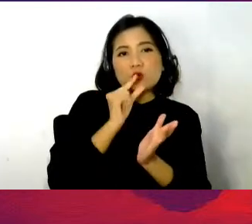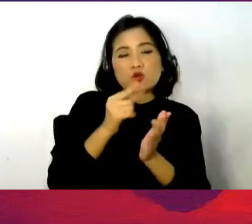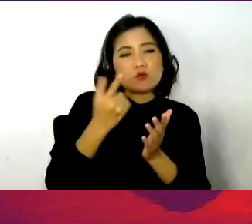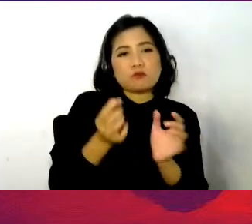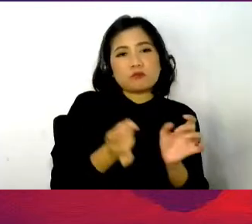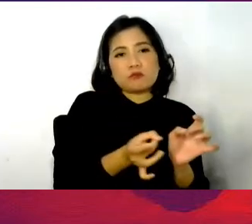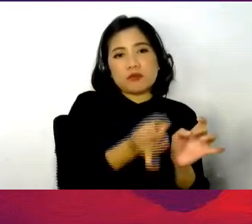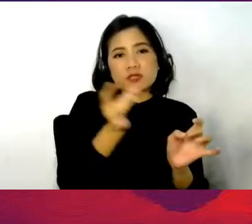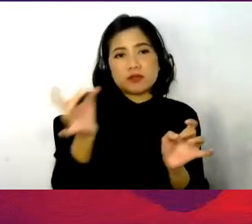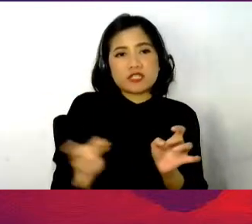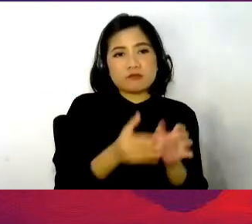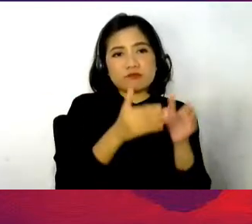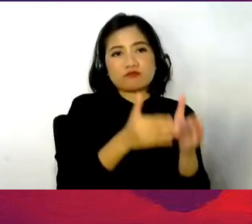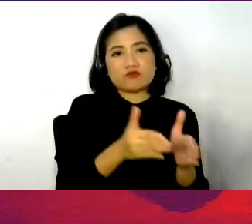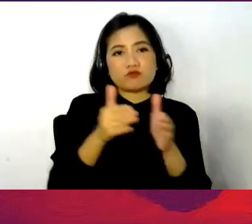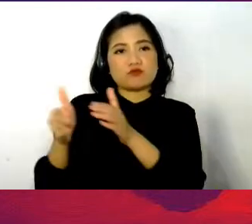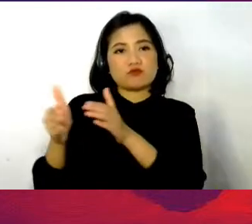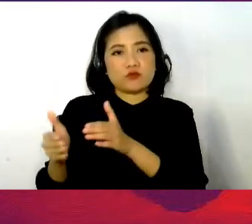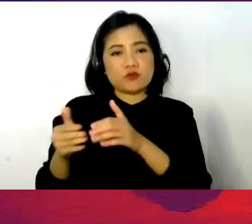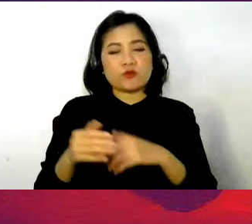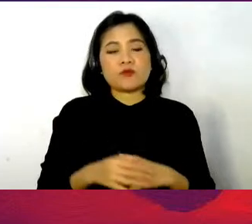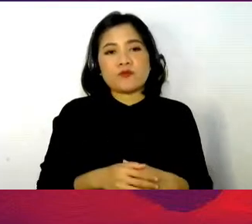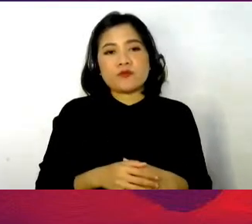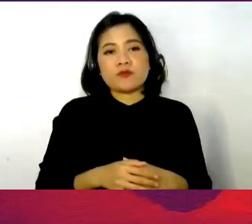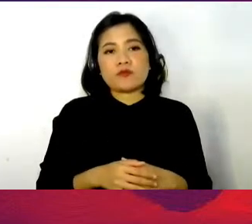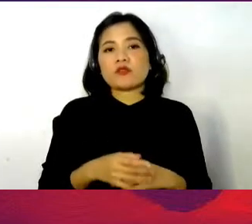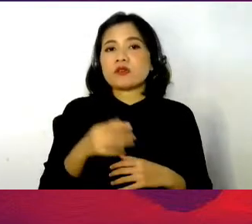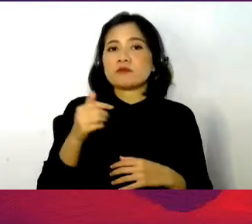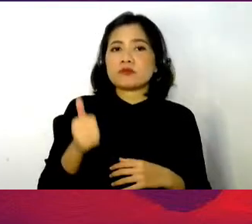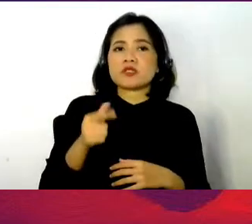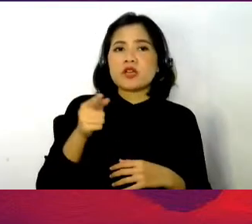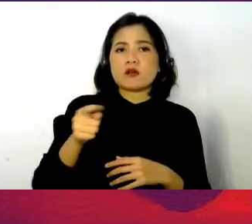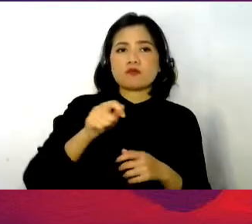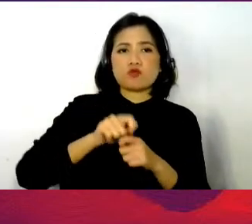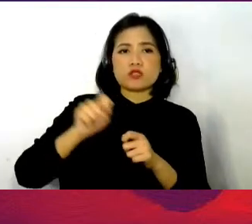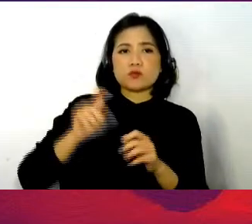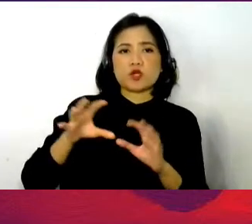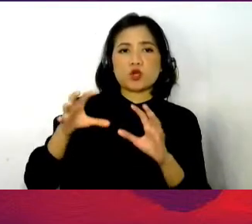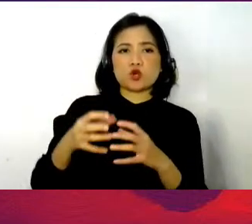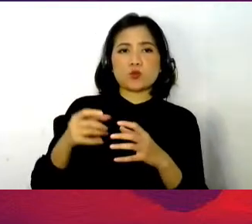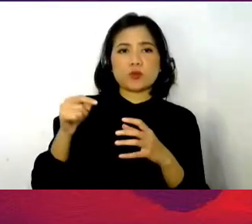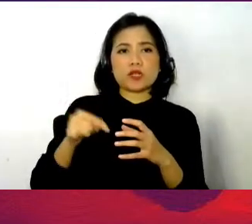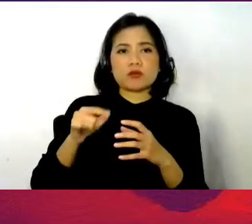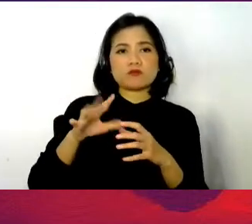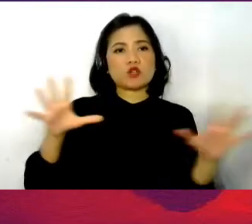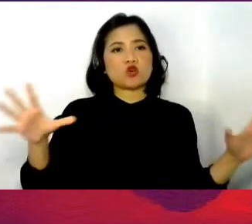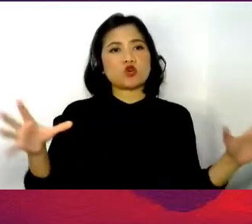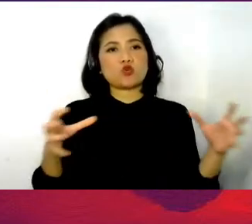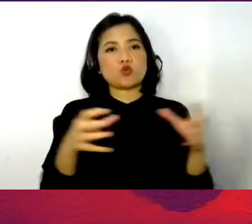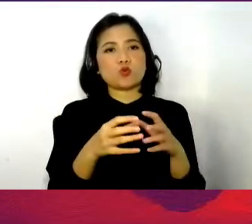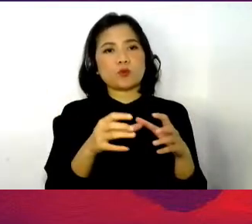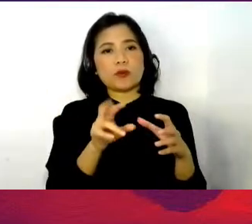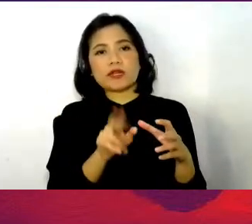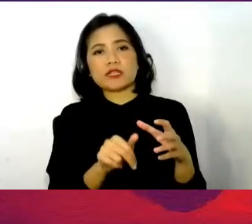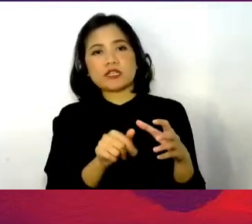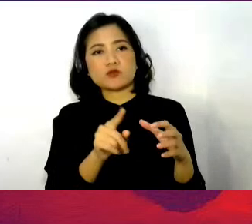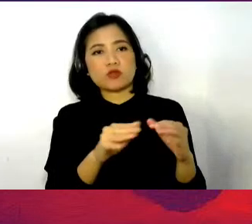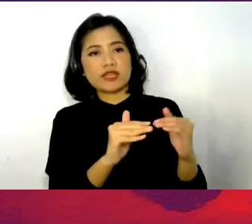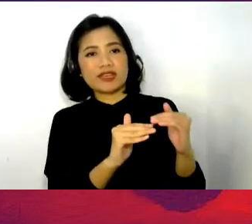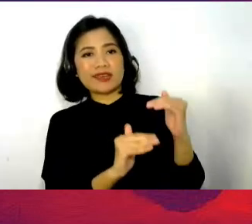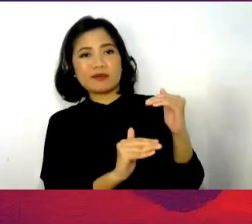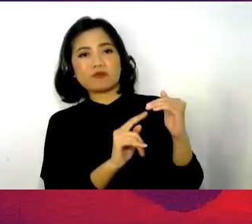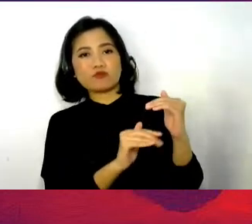So let's just have a quick example to anchor these thoughts before I move on. Here's a matrix of data. Remember in the old data with